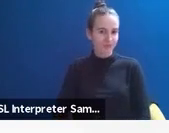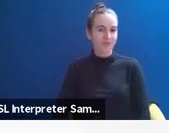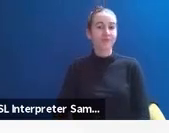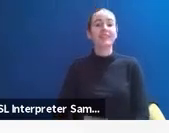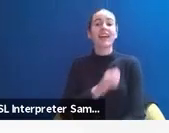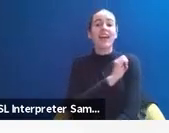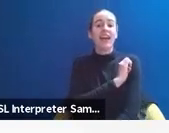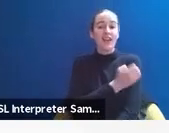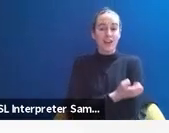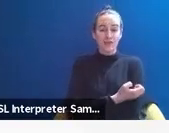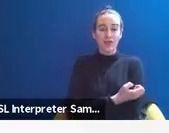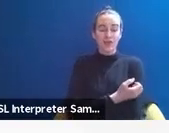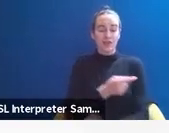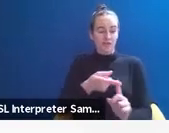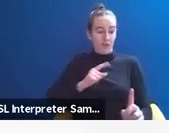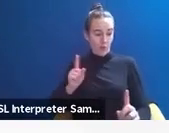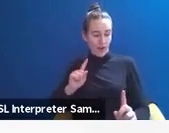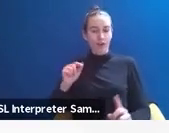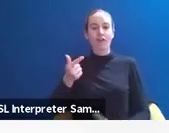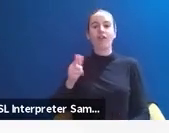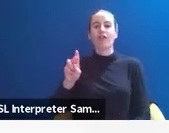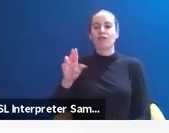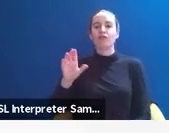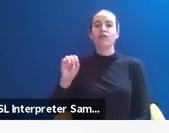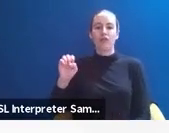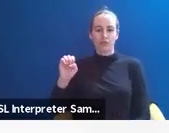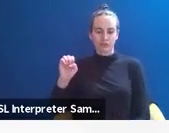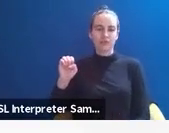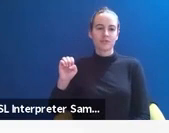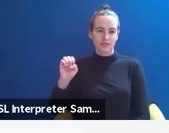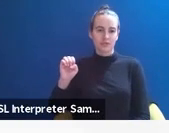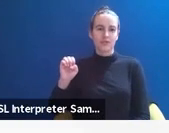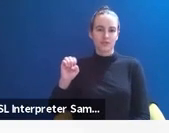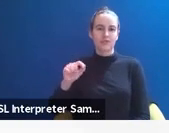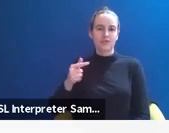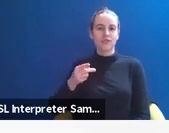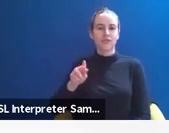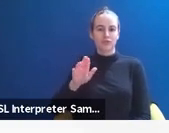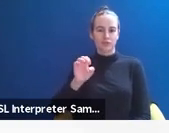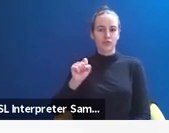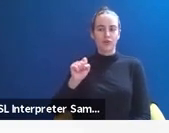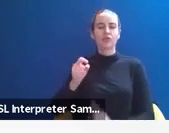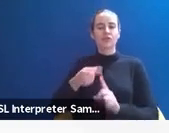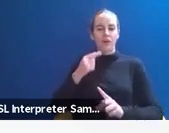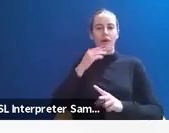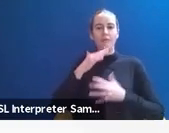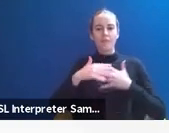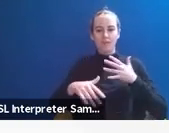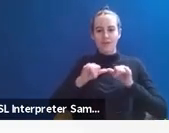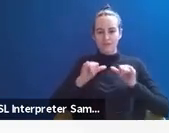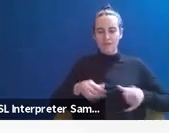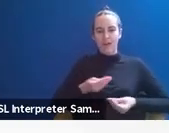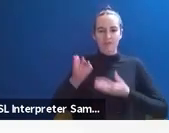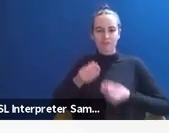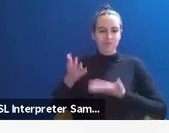this system is indeed glucose. And so glucose is supplied to the inner ear via the blood supply to the stria